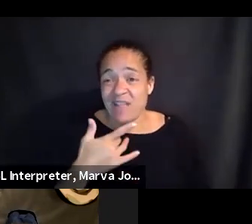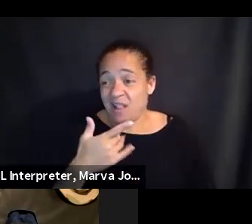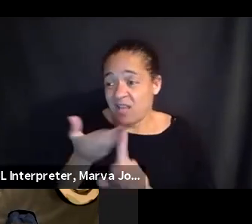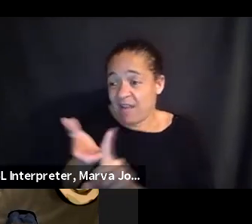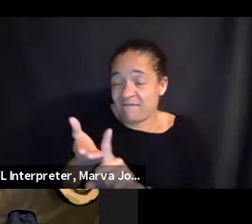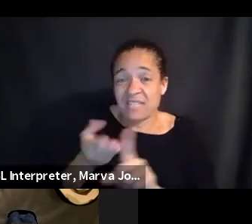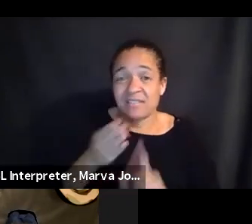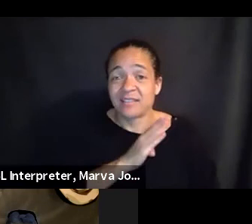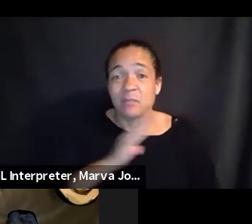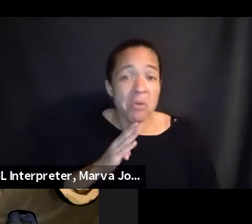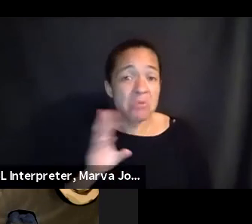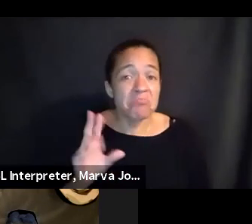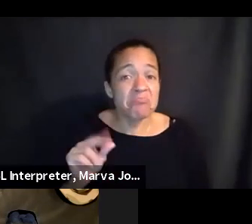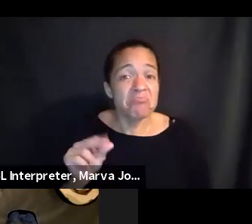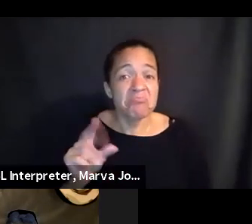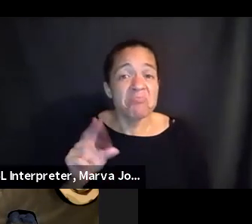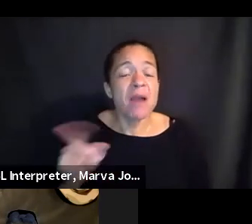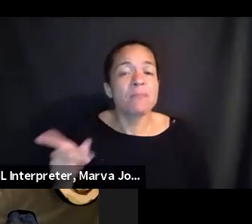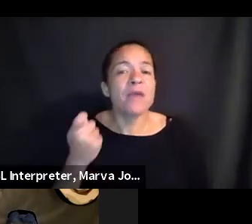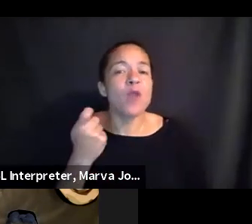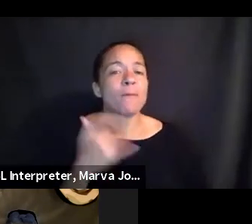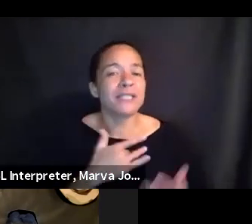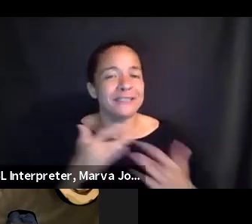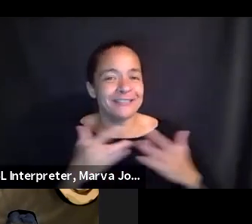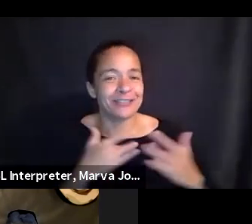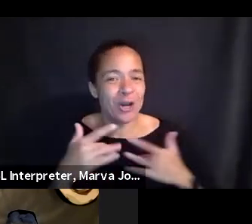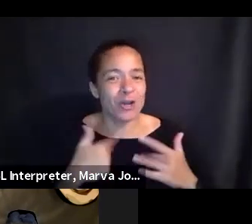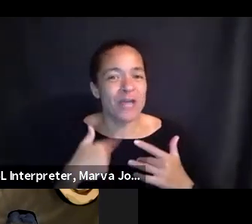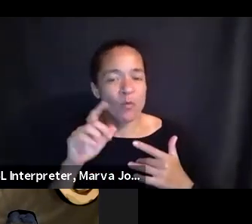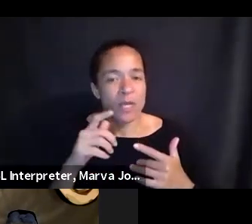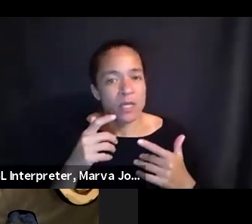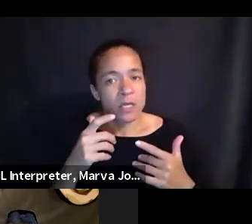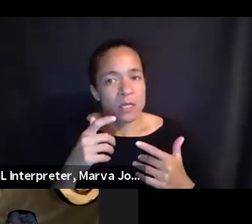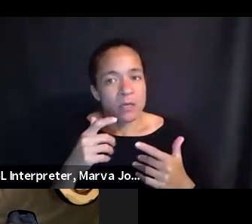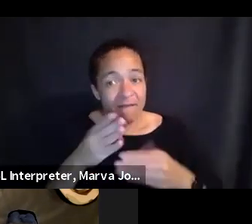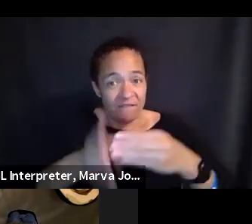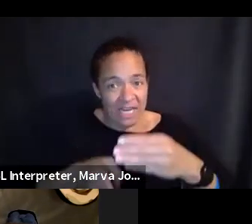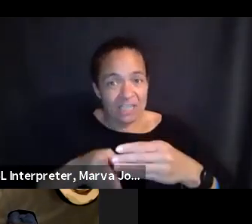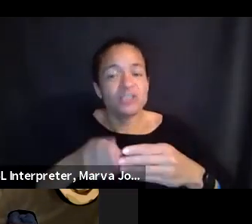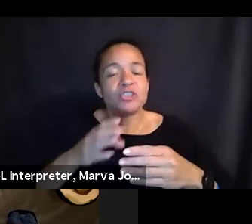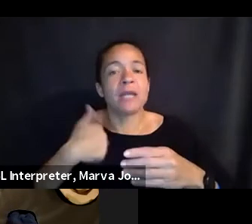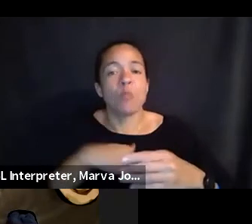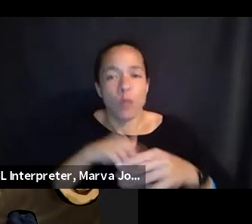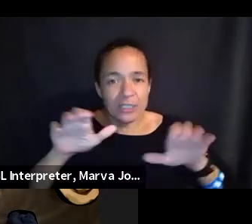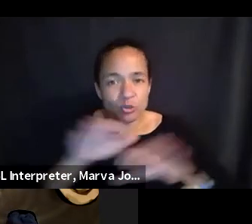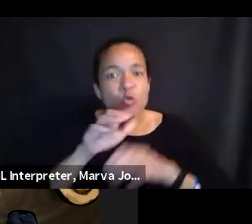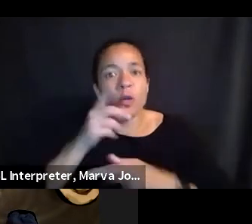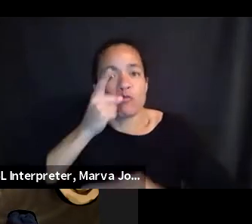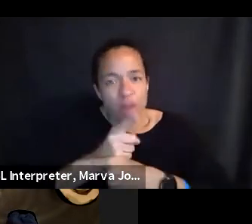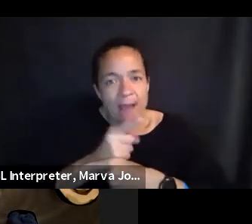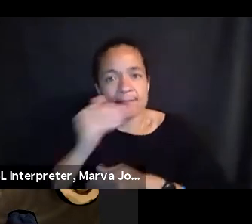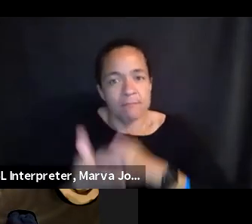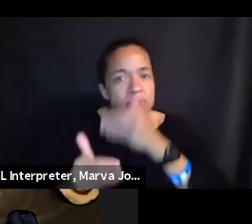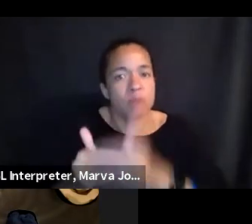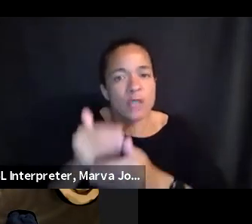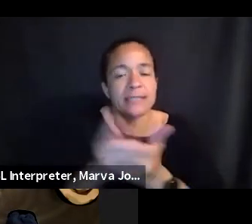know, they were a little concerned as we were that we get it done, that we do it right, that we be authentic and that we do something with what we've